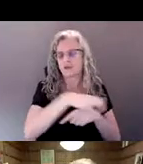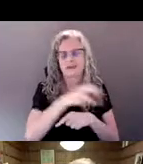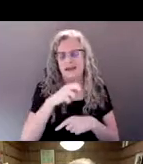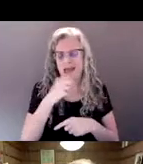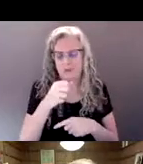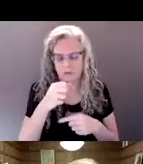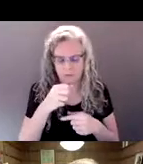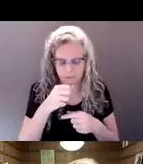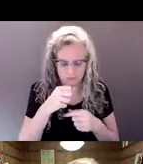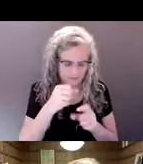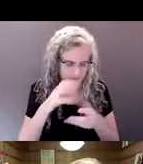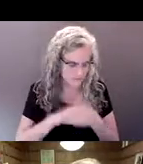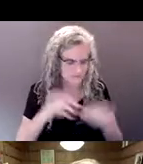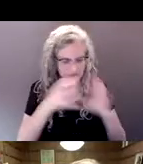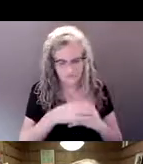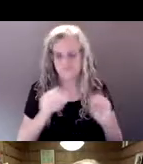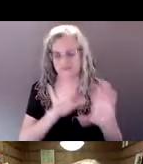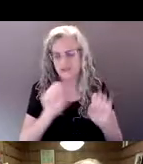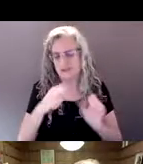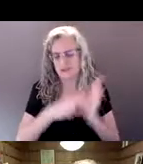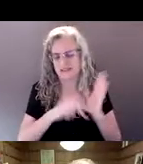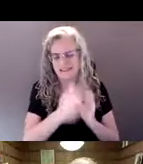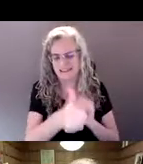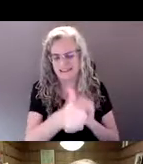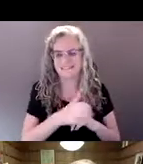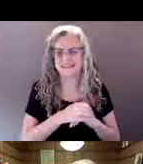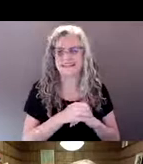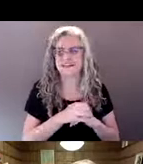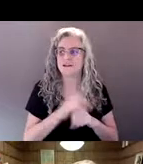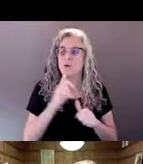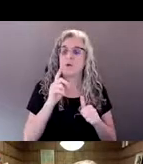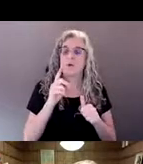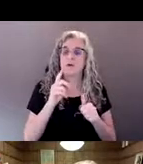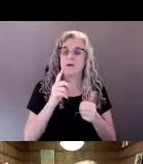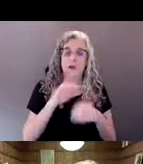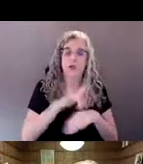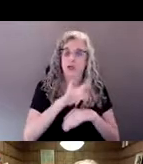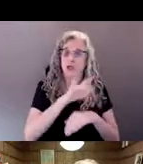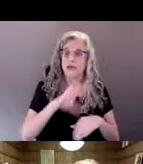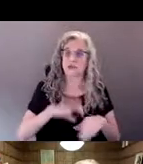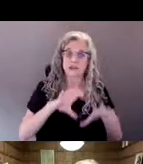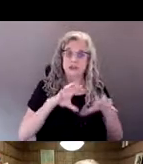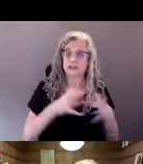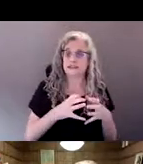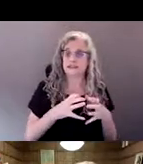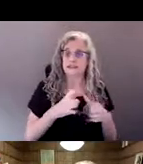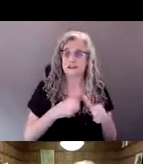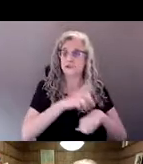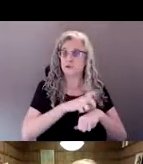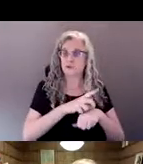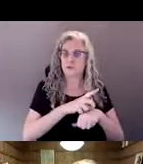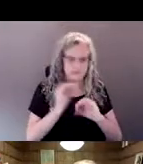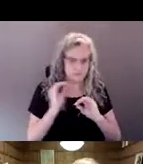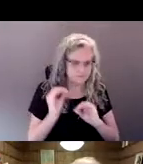synoptics and it's available. So the very first task of the early Christian movement is to teach believers a new